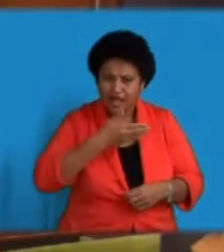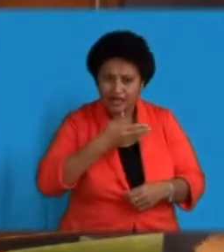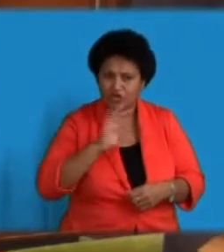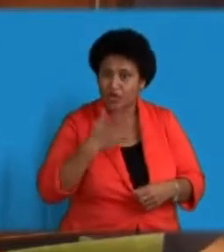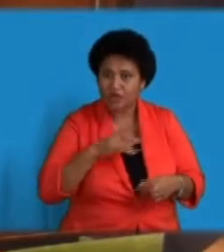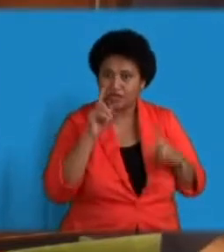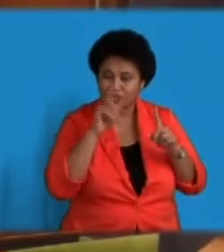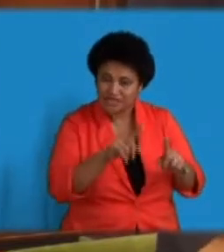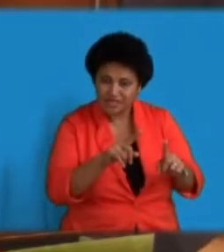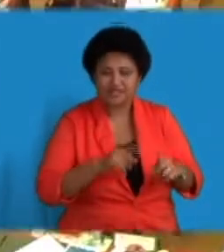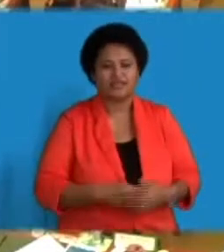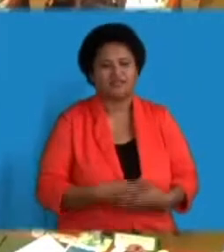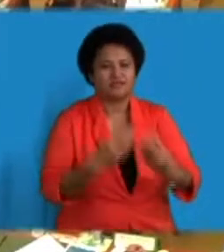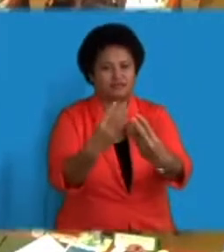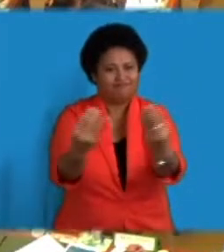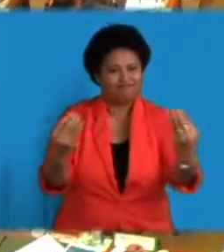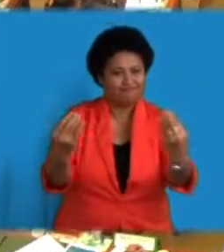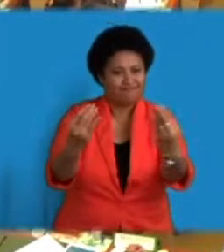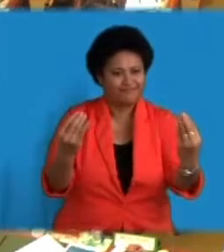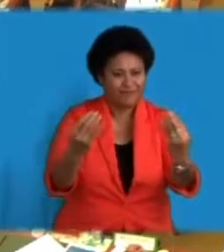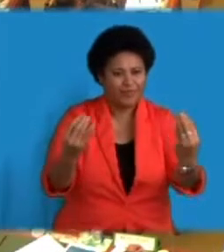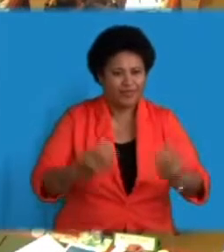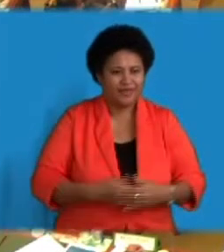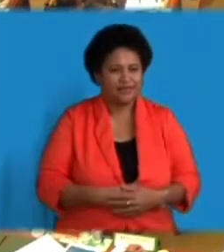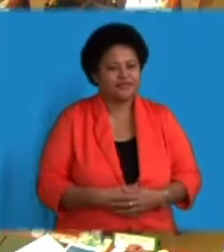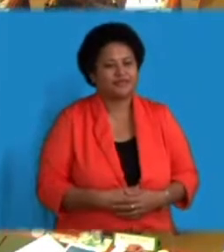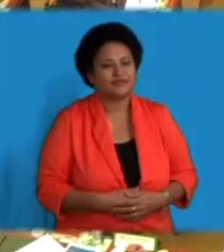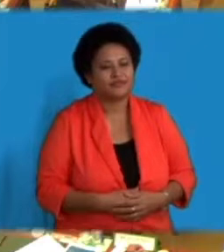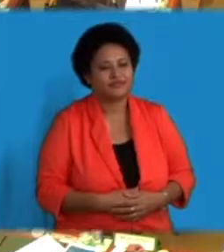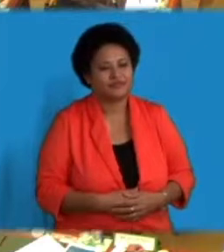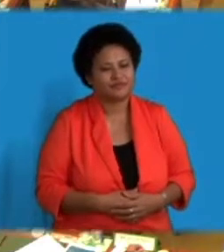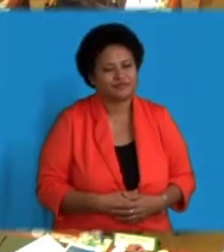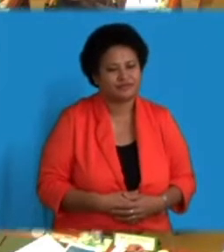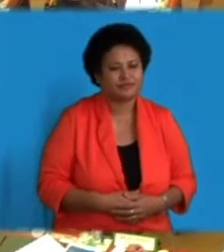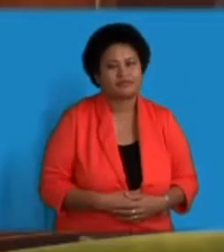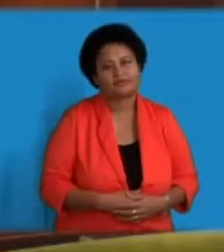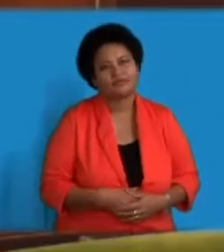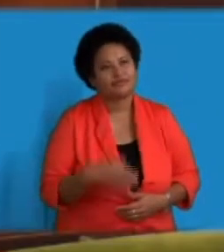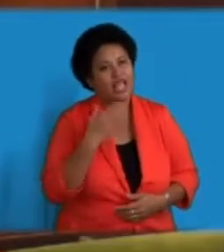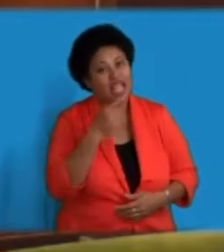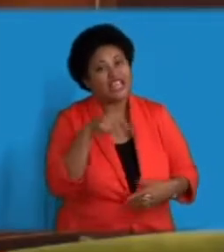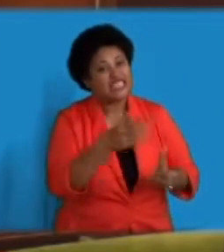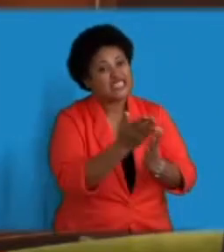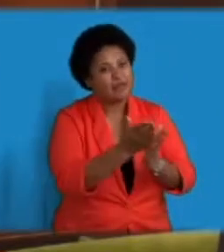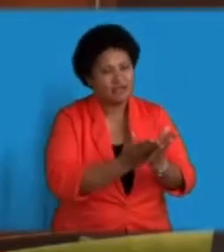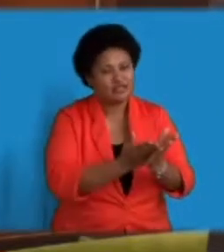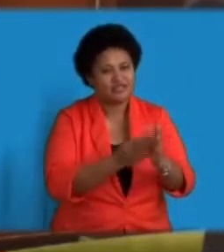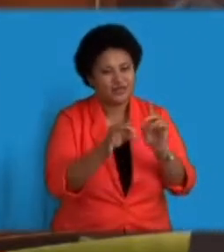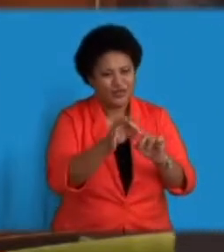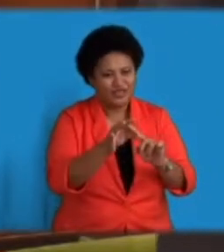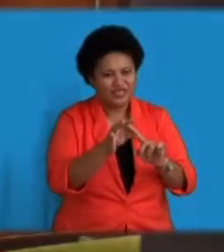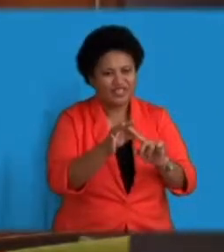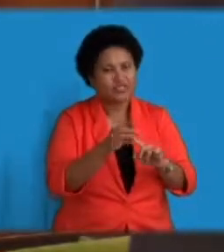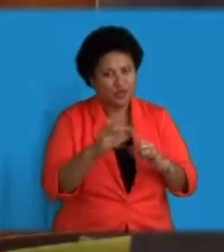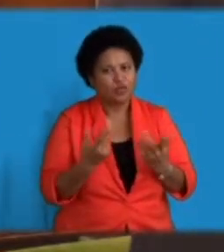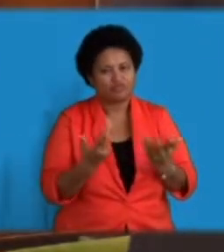you wish. Honourable Nawaikula, you wish. Thank you very much. Madam Speaker, it's a budgetary question and budget submissions